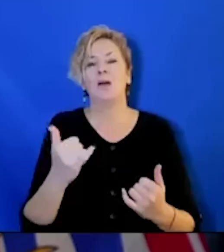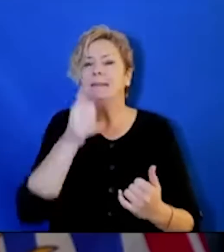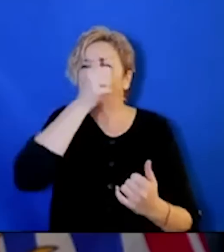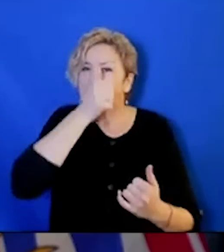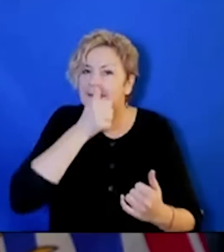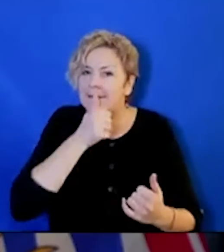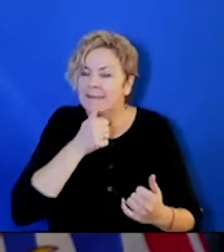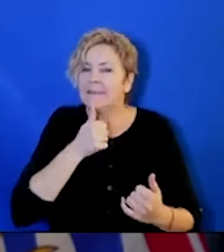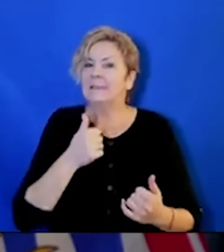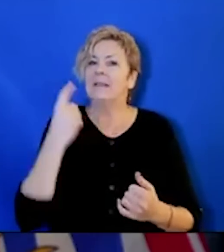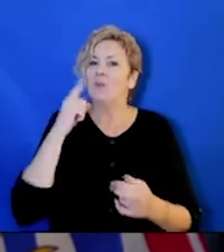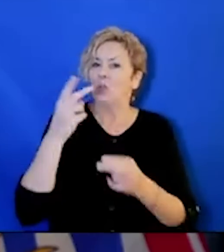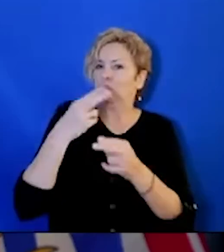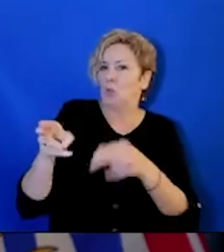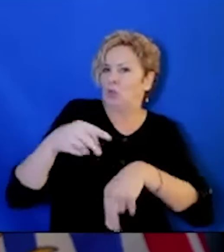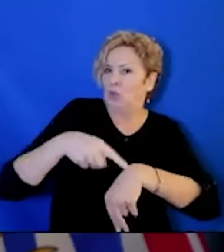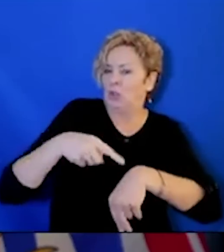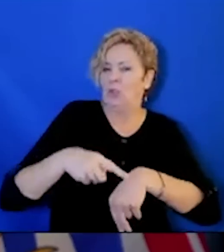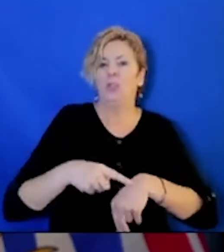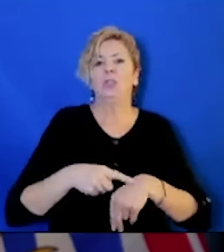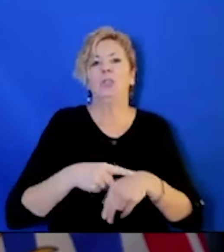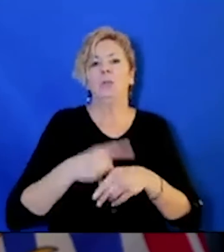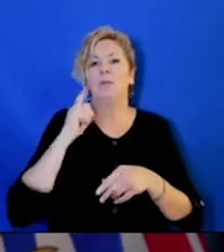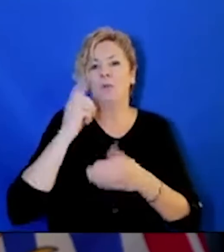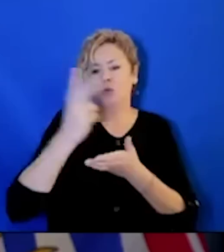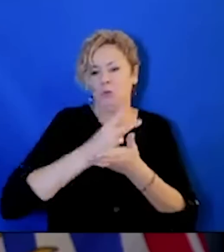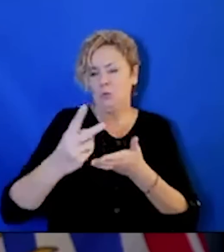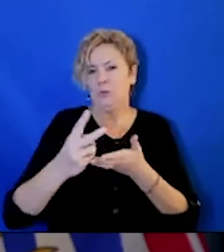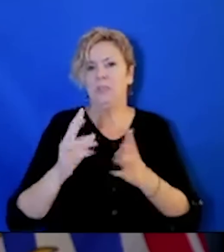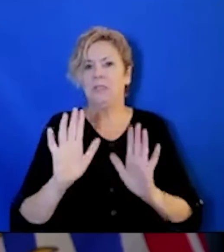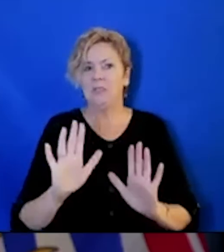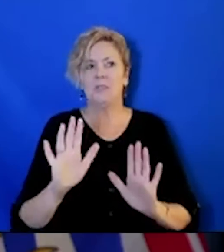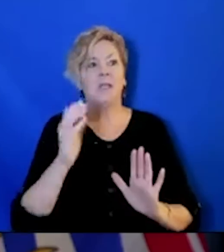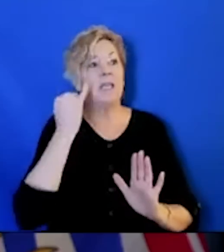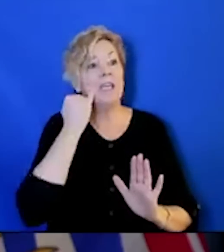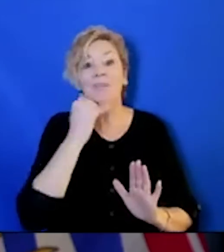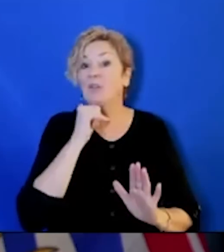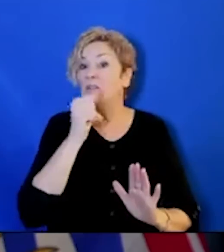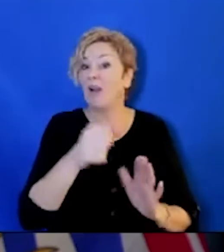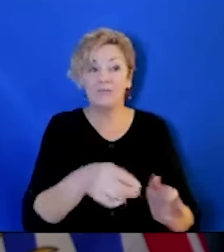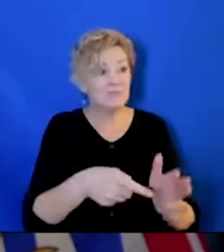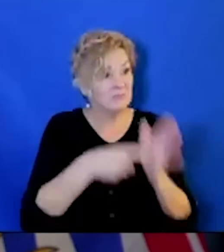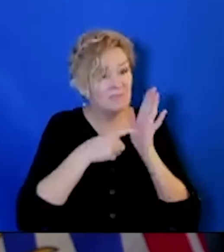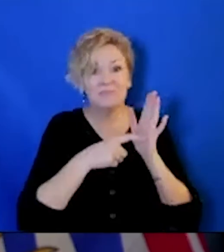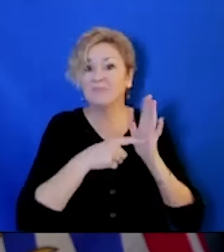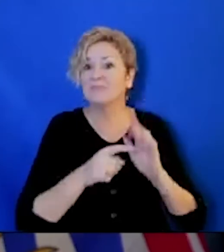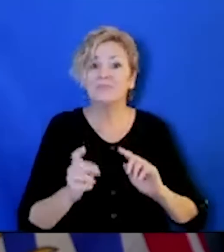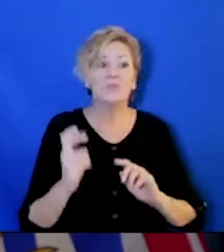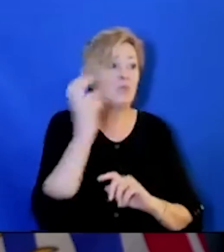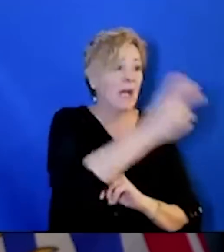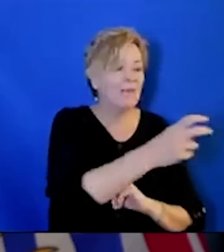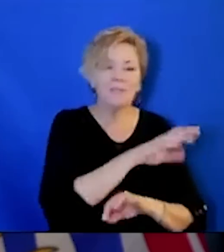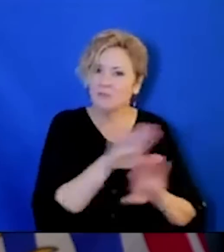is a short-term pause on non-essential activities and travel to ensure that our essential activities like